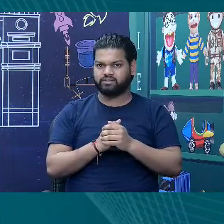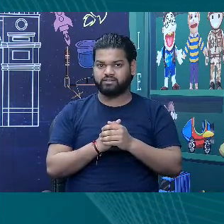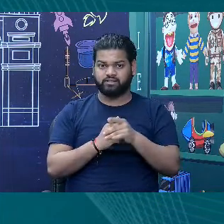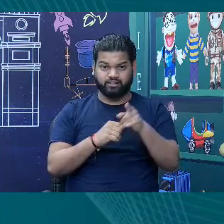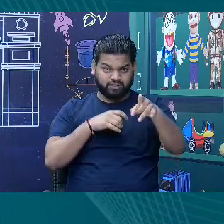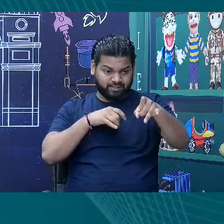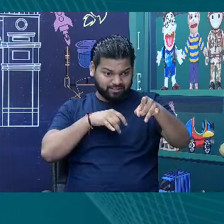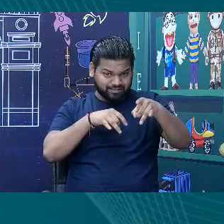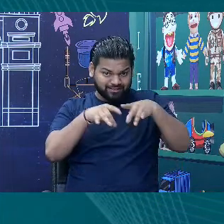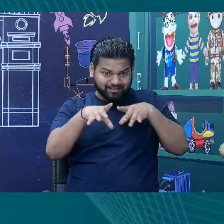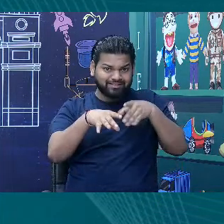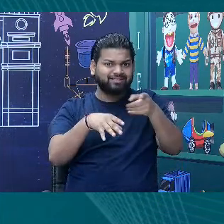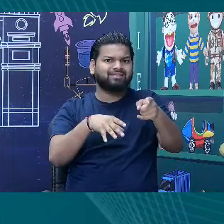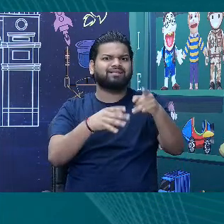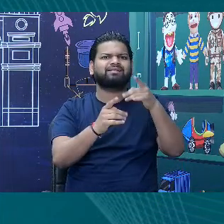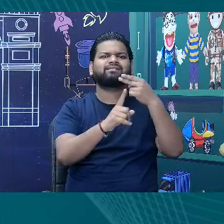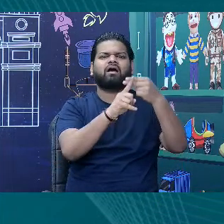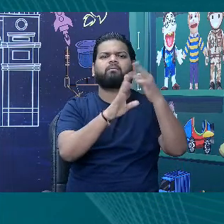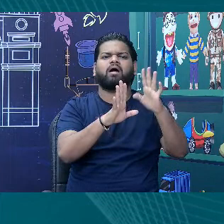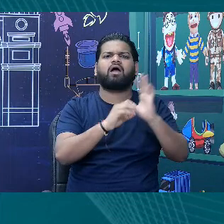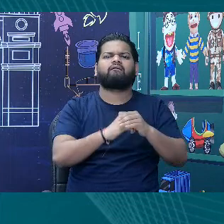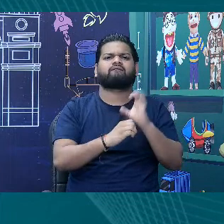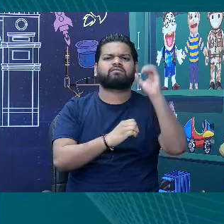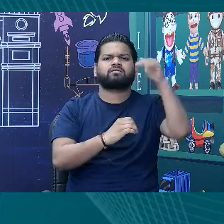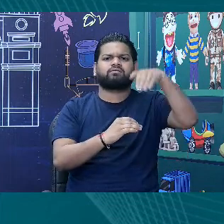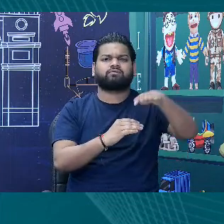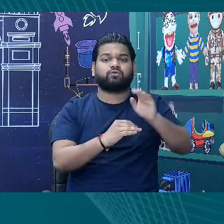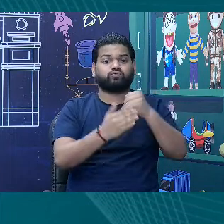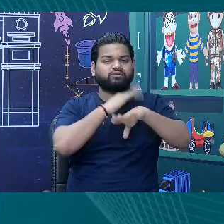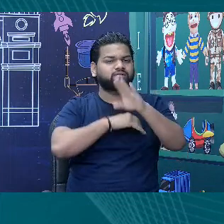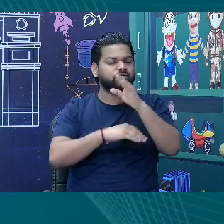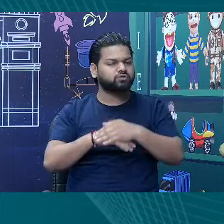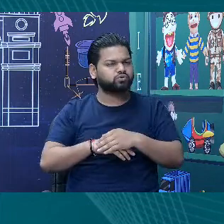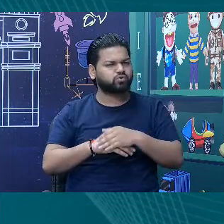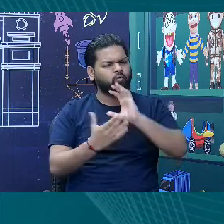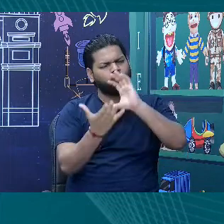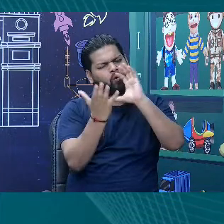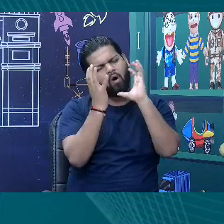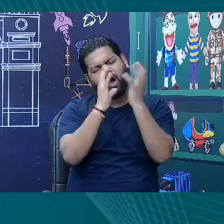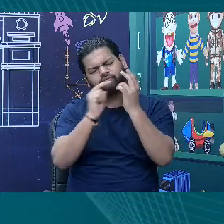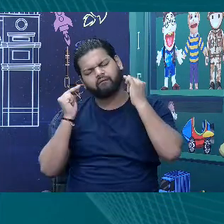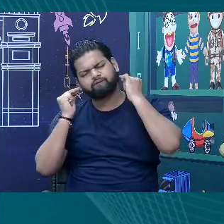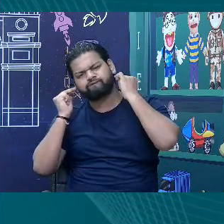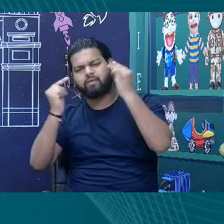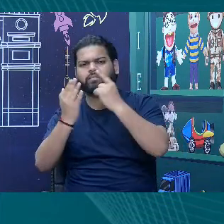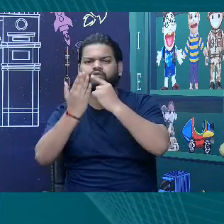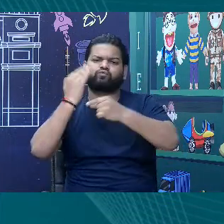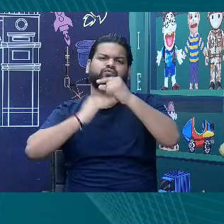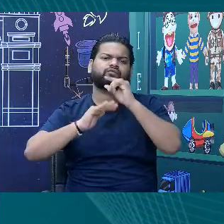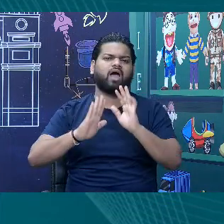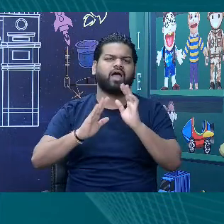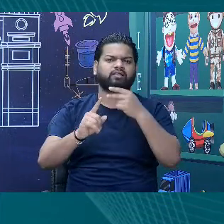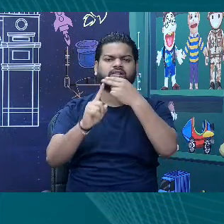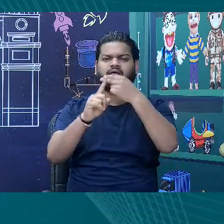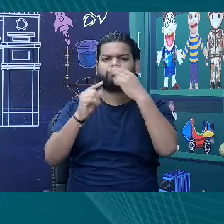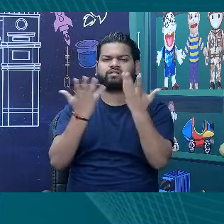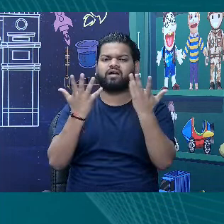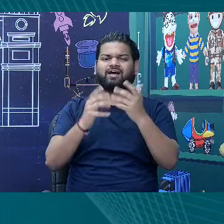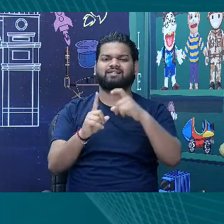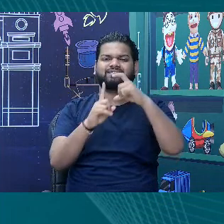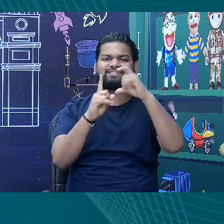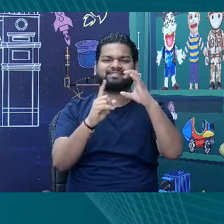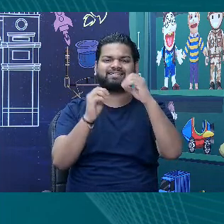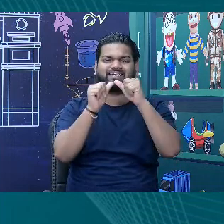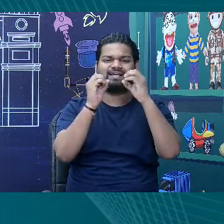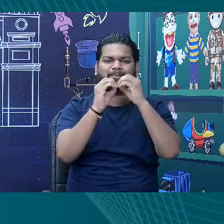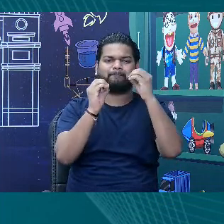best known, like I just told you, for one of the most reputed universities in the world, the University of Cambridge. And what you see on your